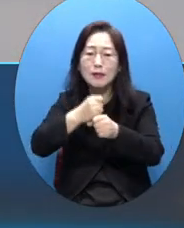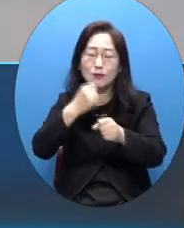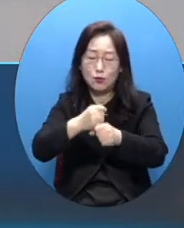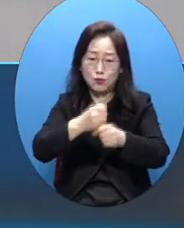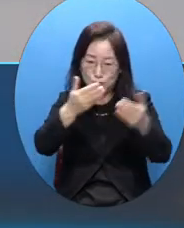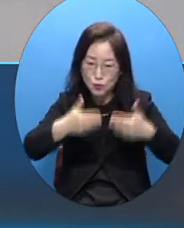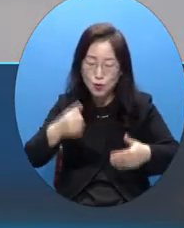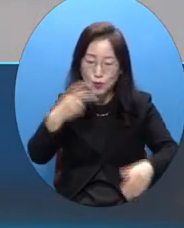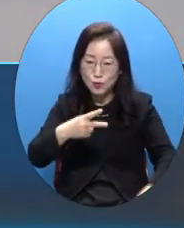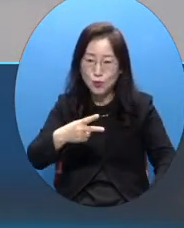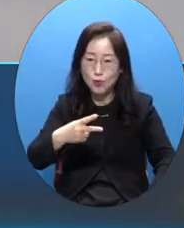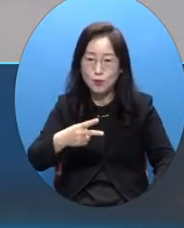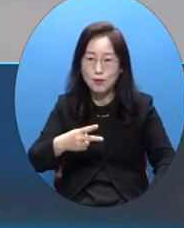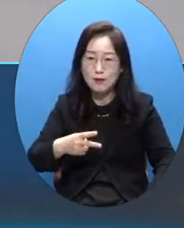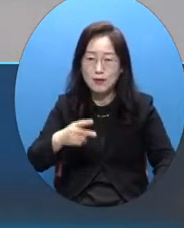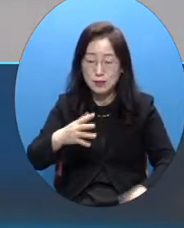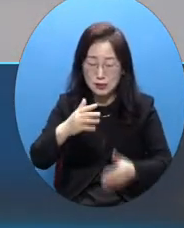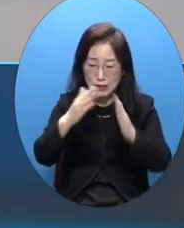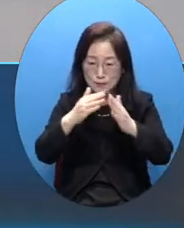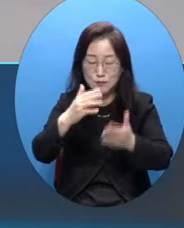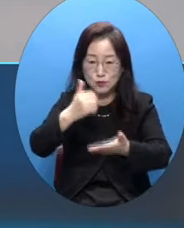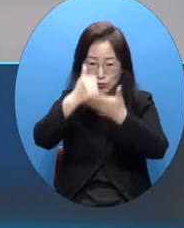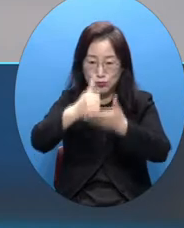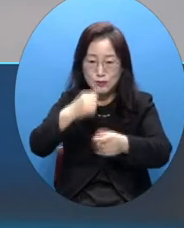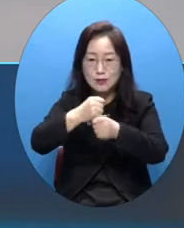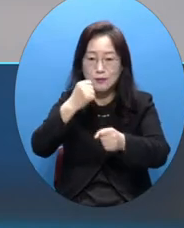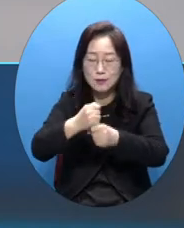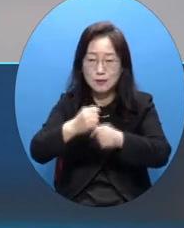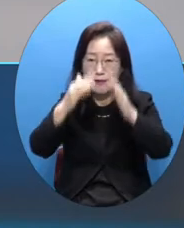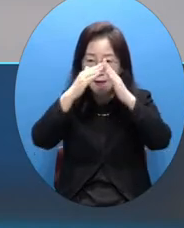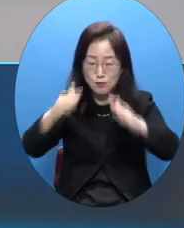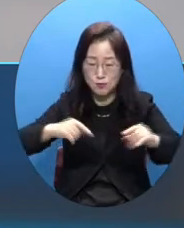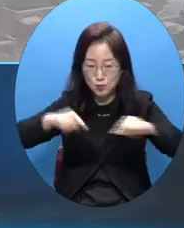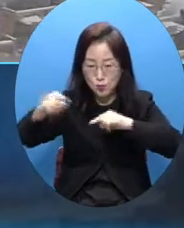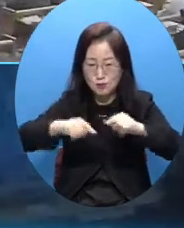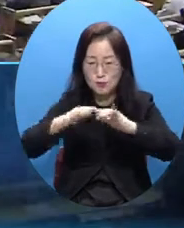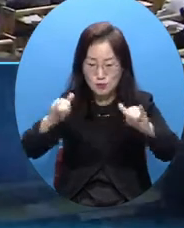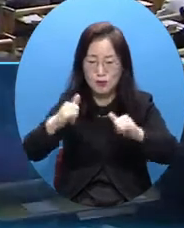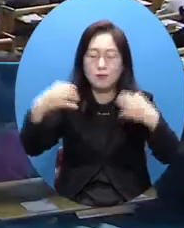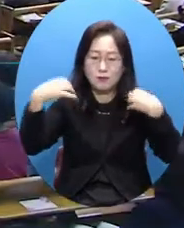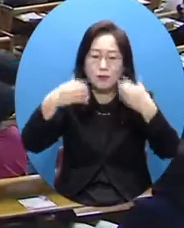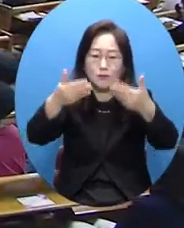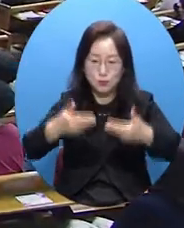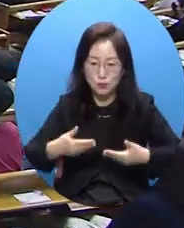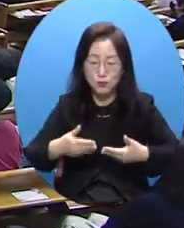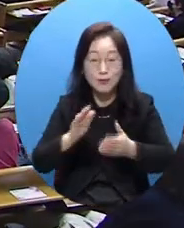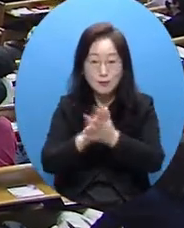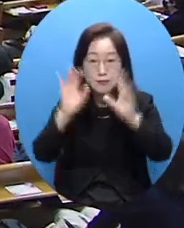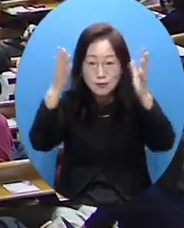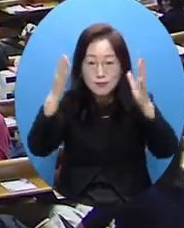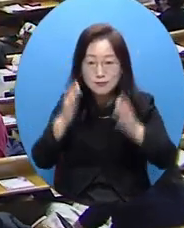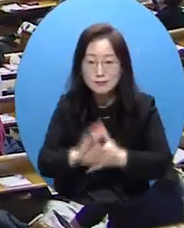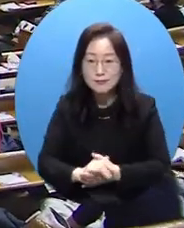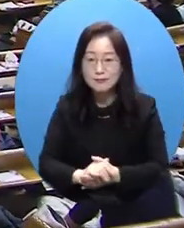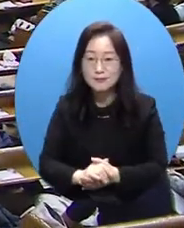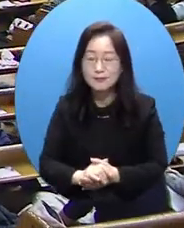lore of his entire household and ruler of all Egypt Hallelujah